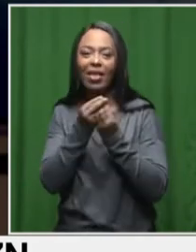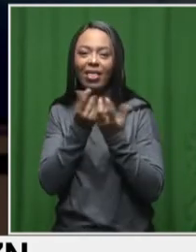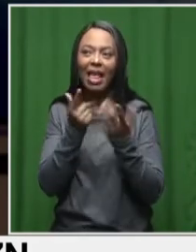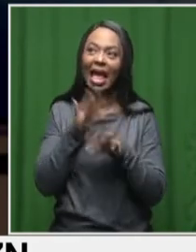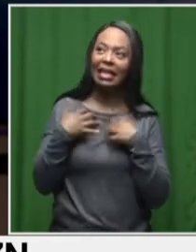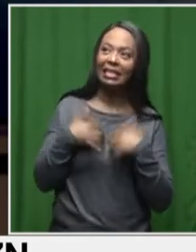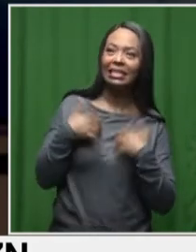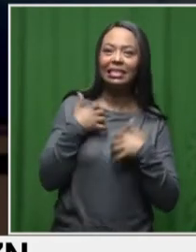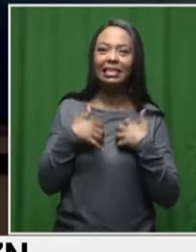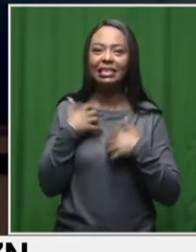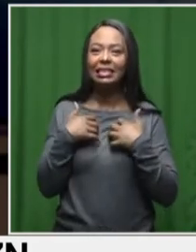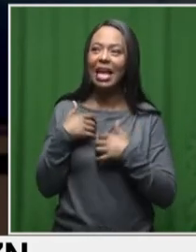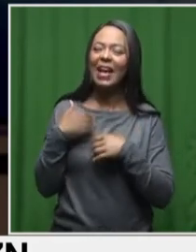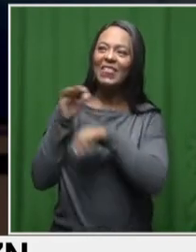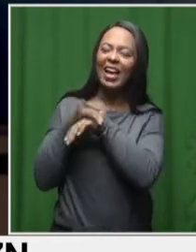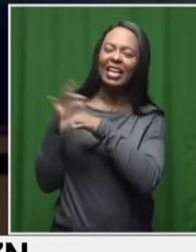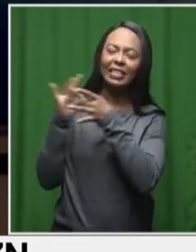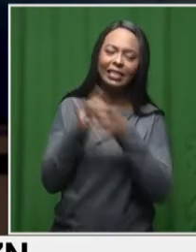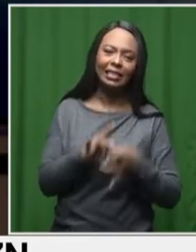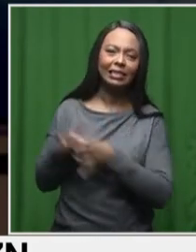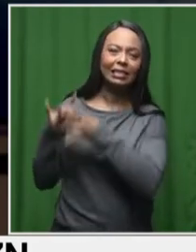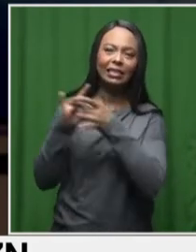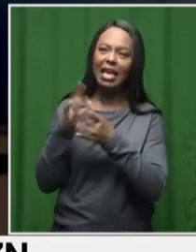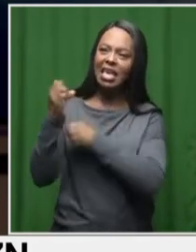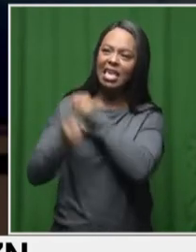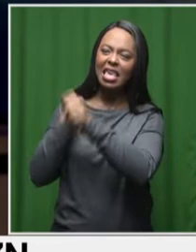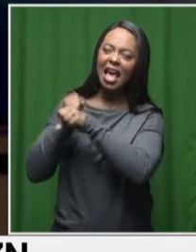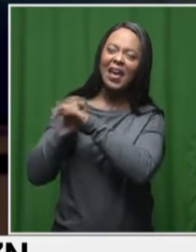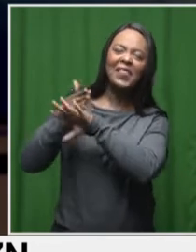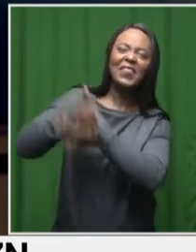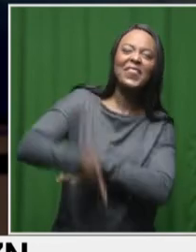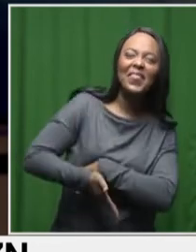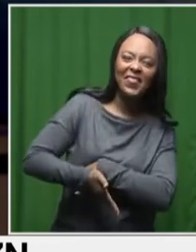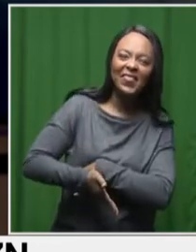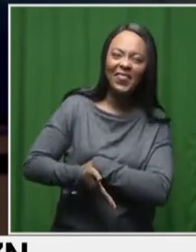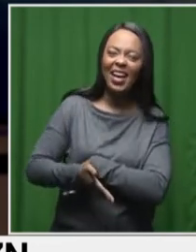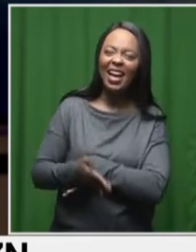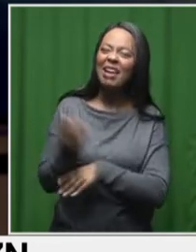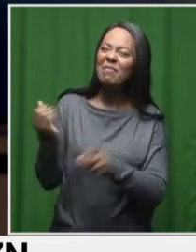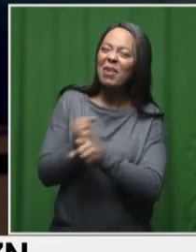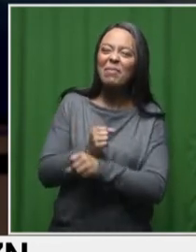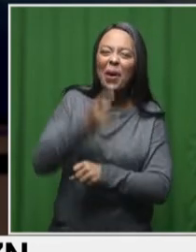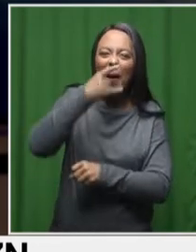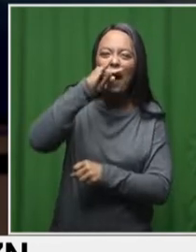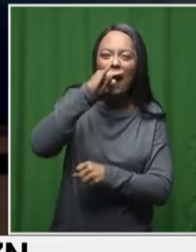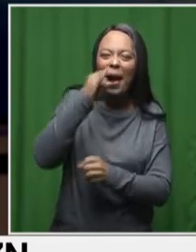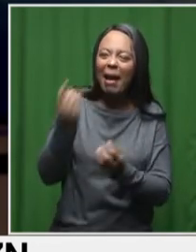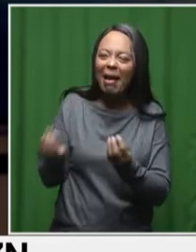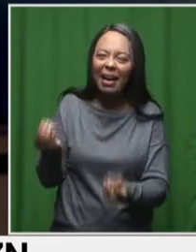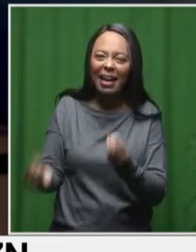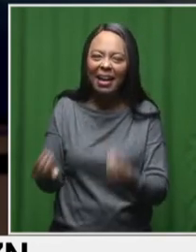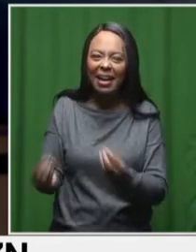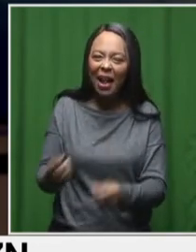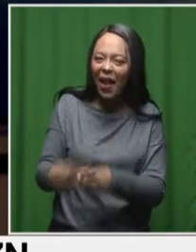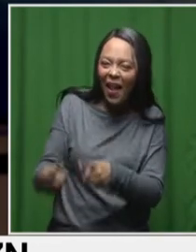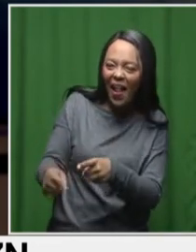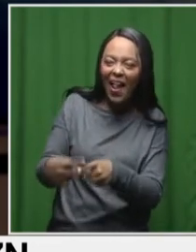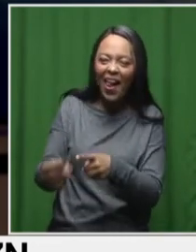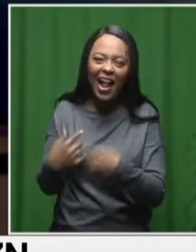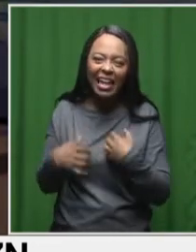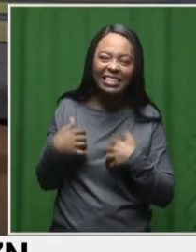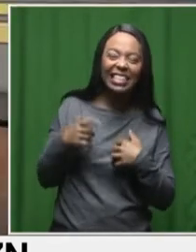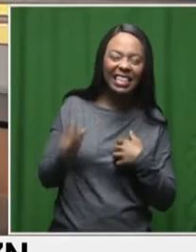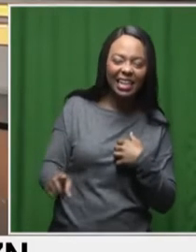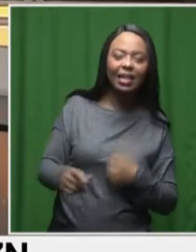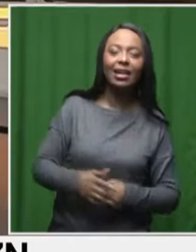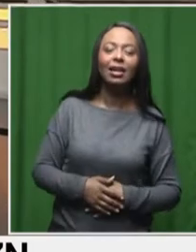friendship that has been going for years. And so it's just like we're going to be just like little kids who've been thrown in the garden to play. And speak to us about